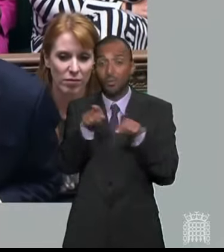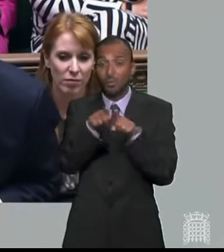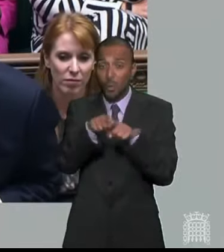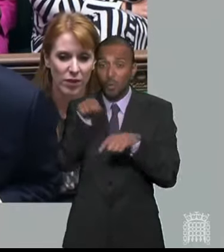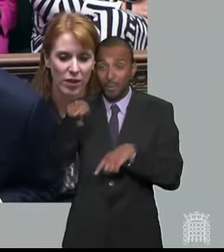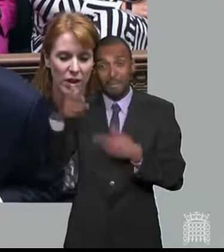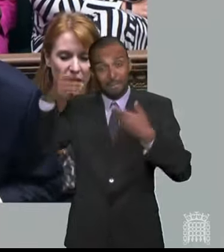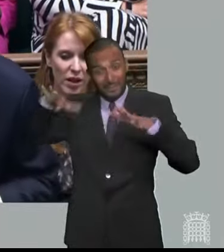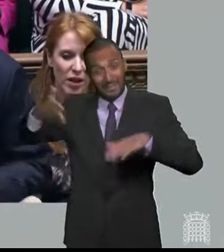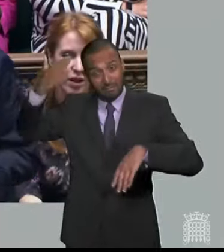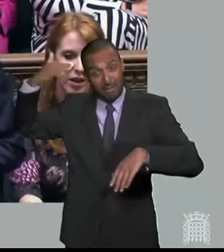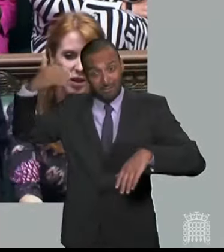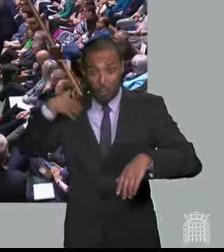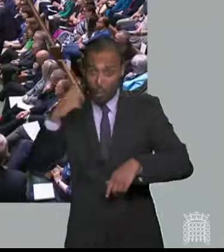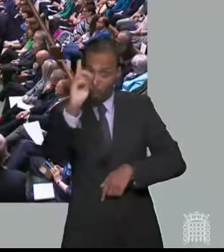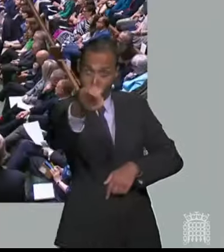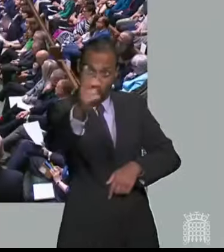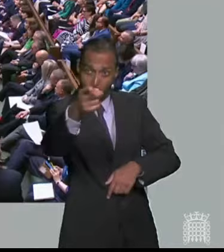them down?